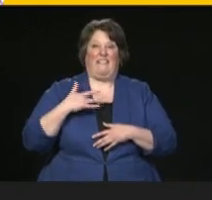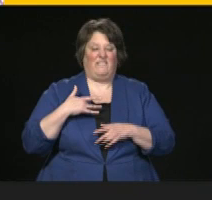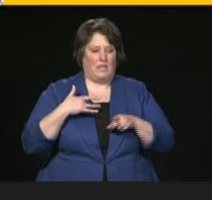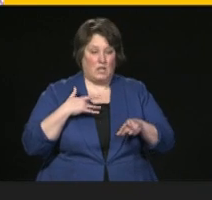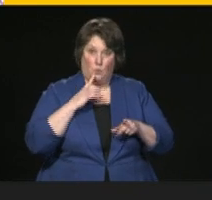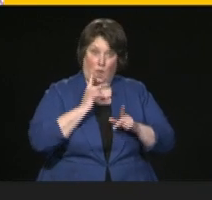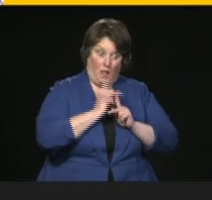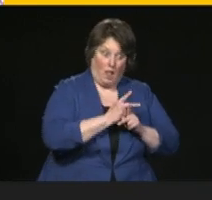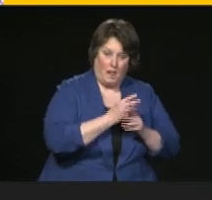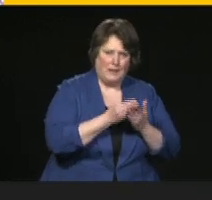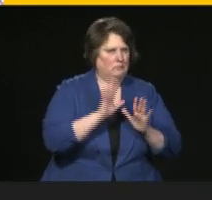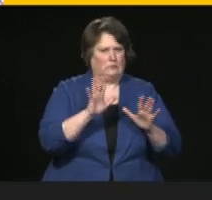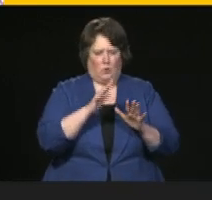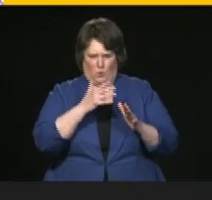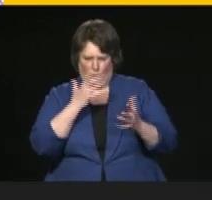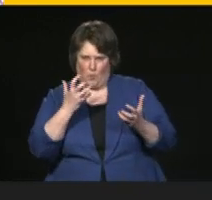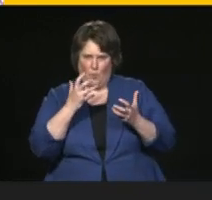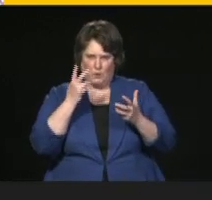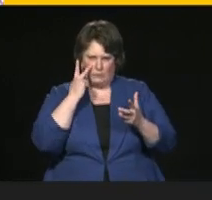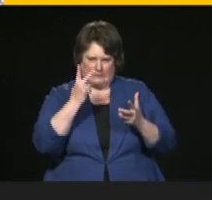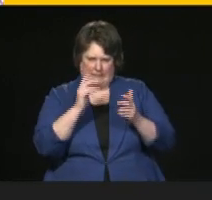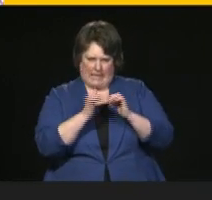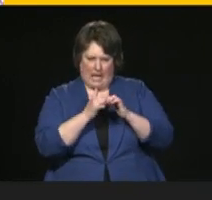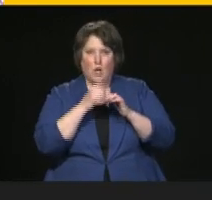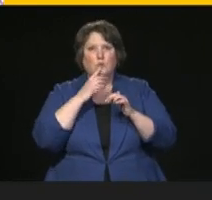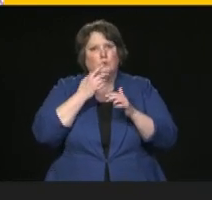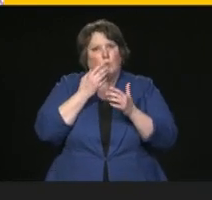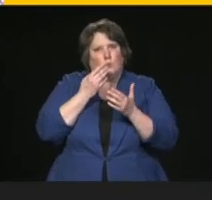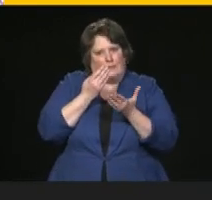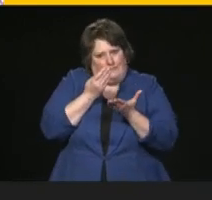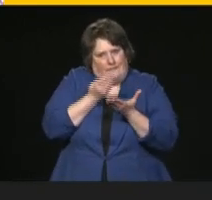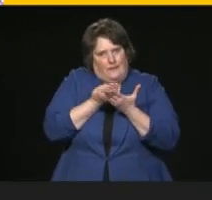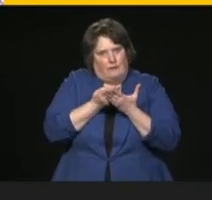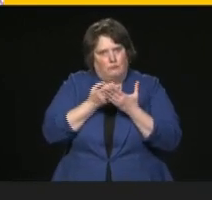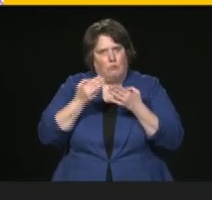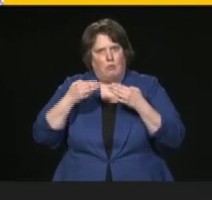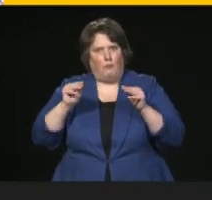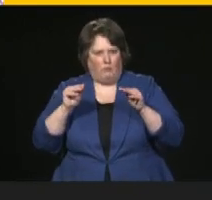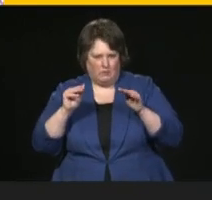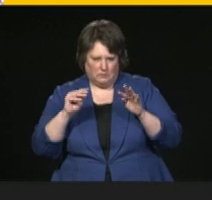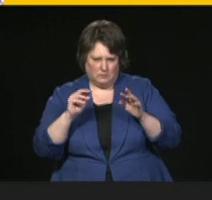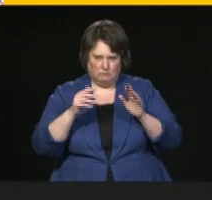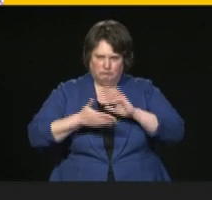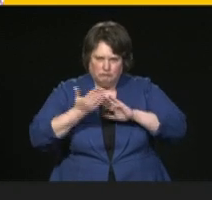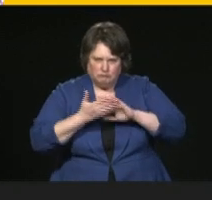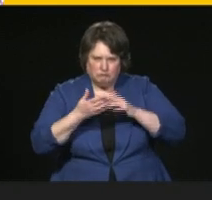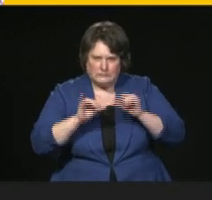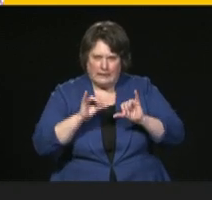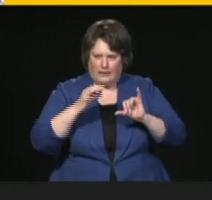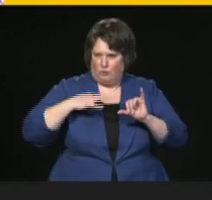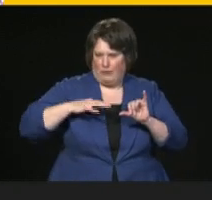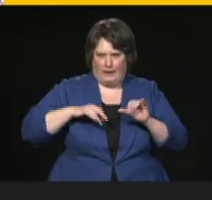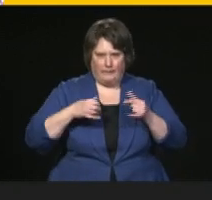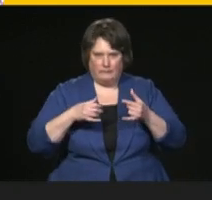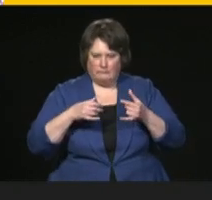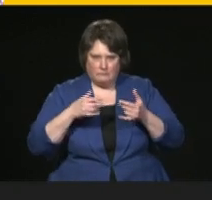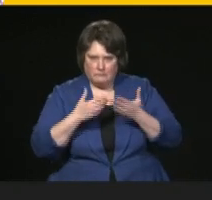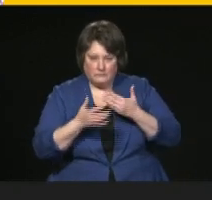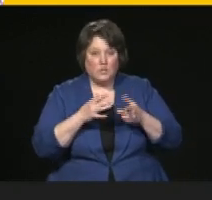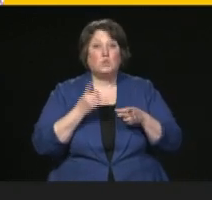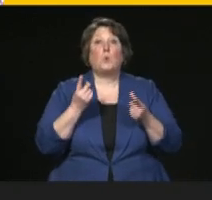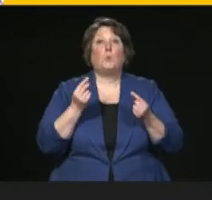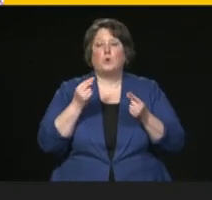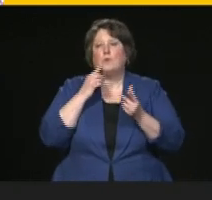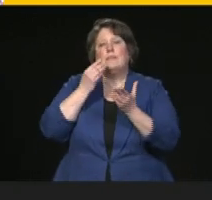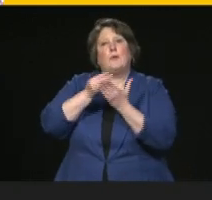function and credit remains available. This means buying various financial assets so market participants can get